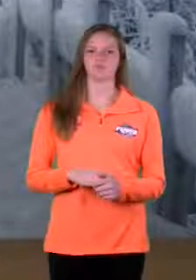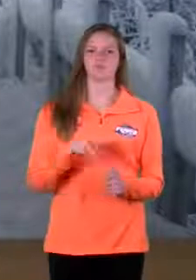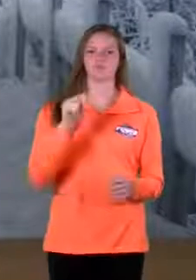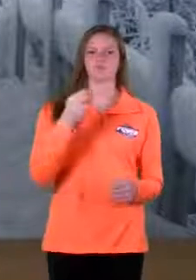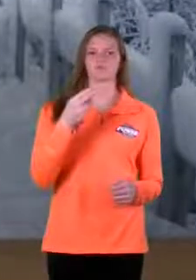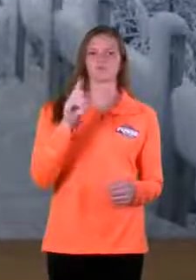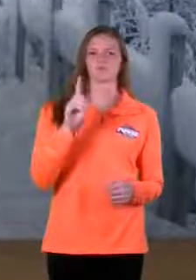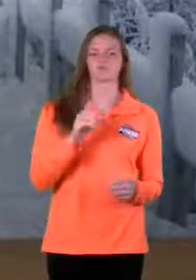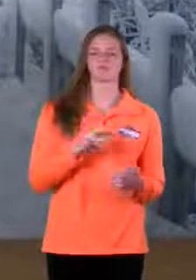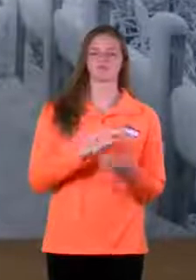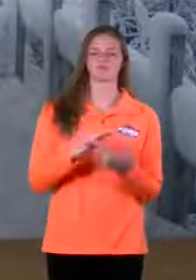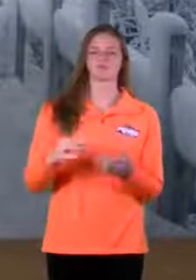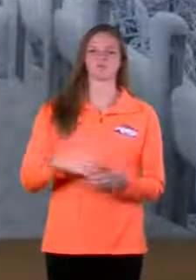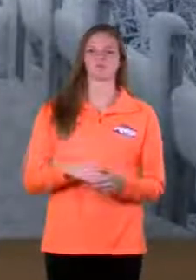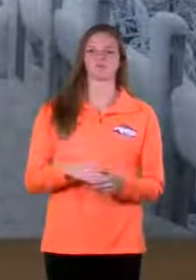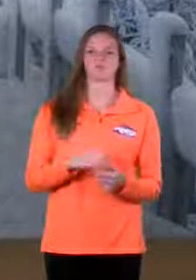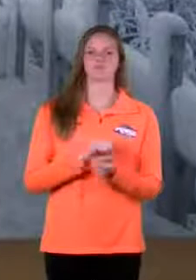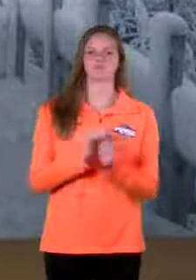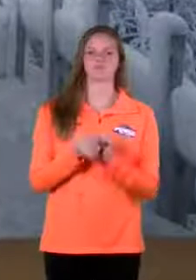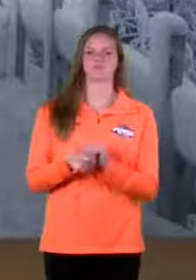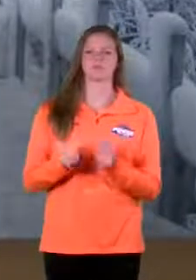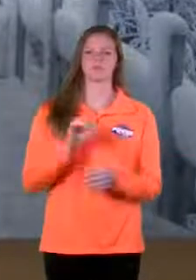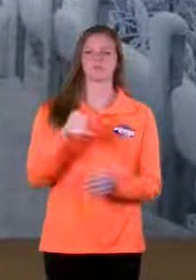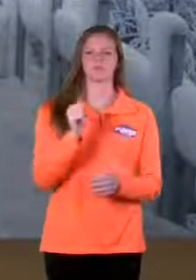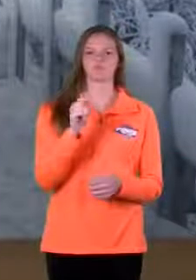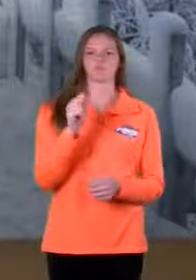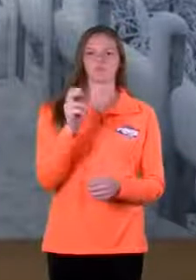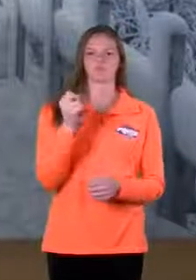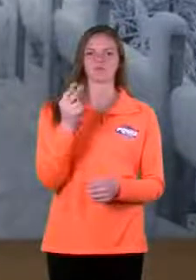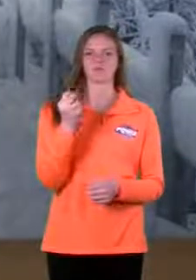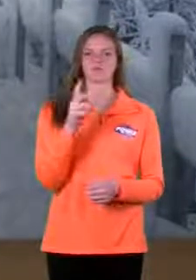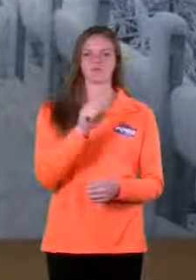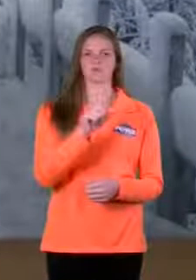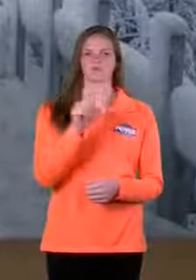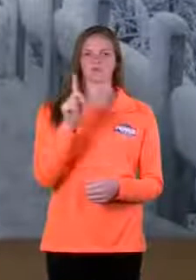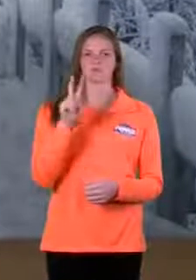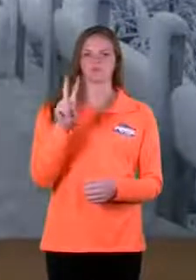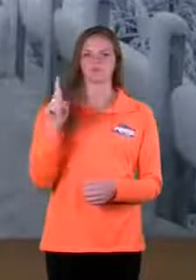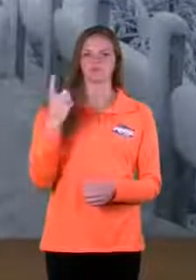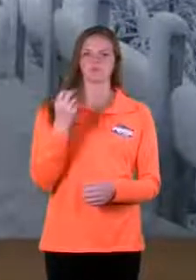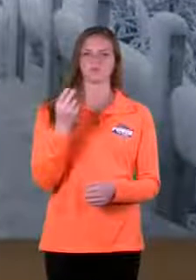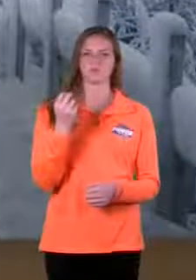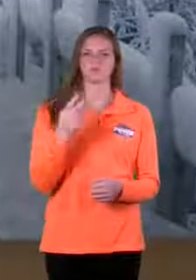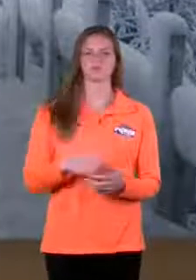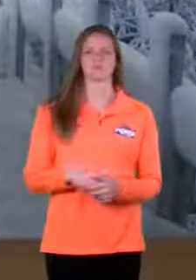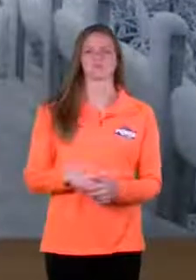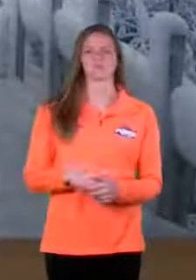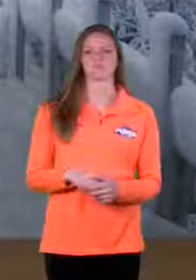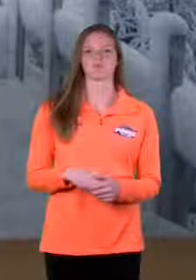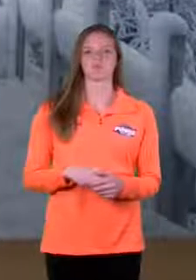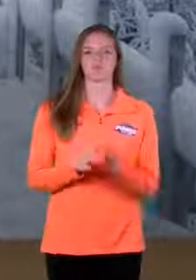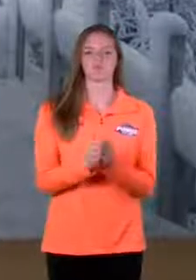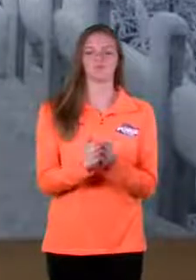NHD registration meeting is rescheduled for Monday, January 22nd at 3 in D212. There will also be a Reading